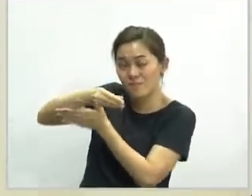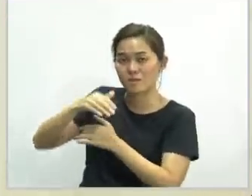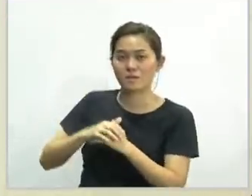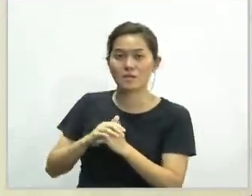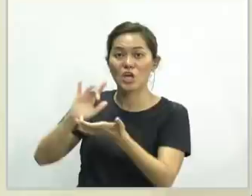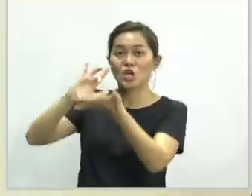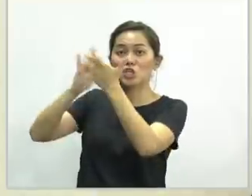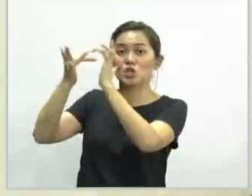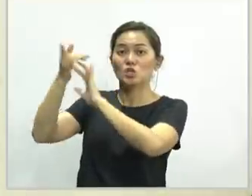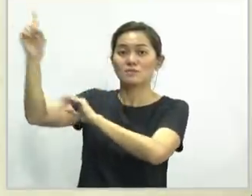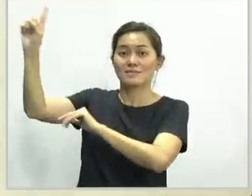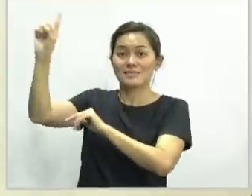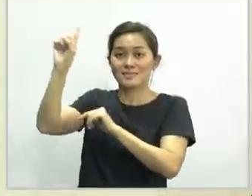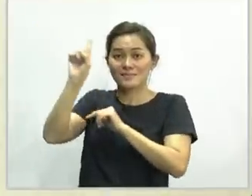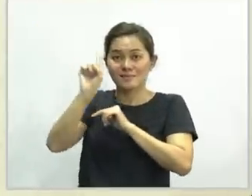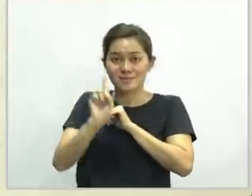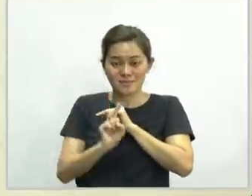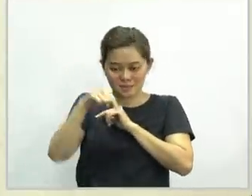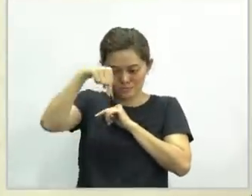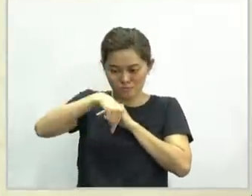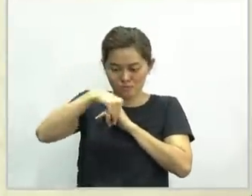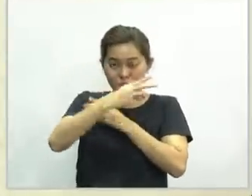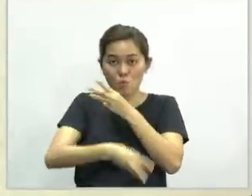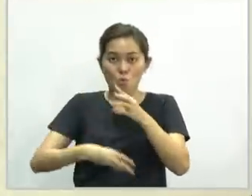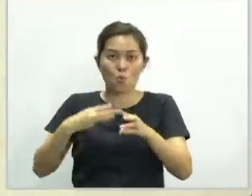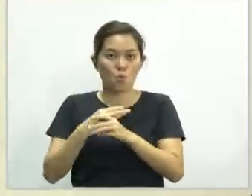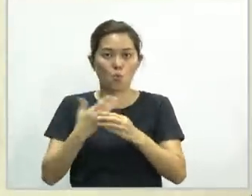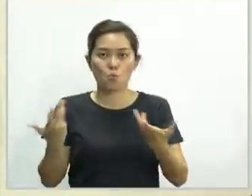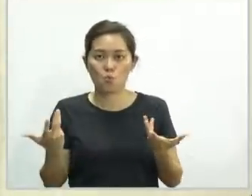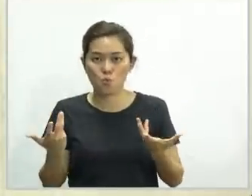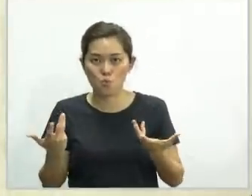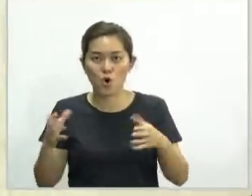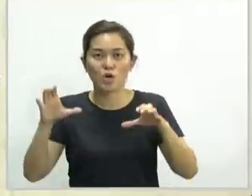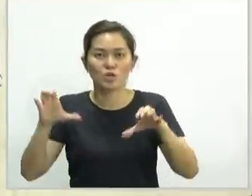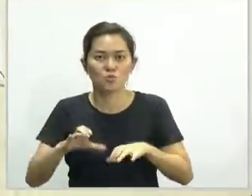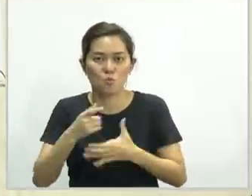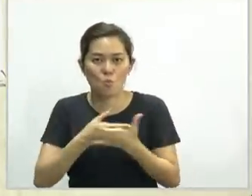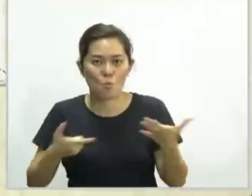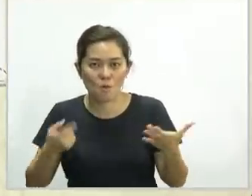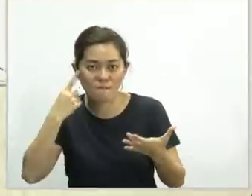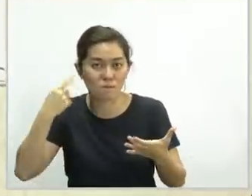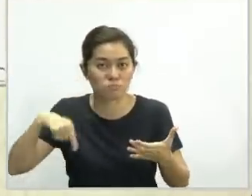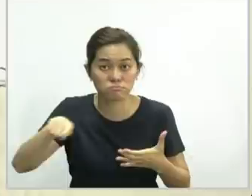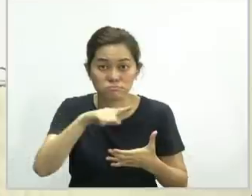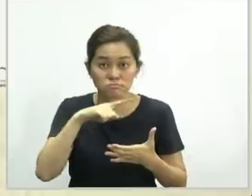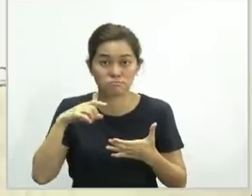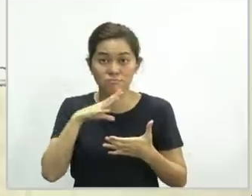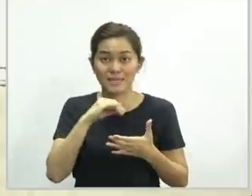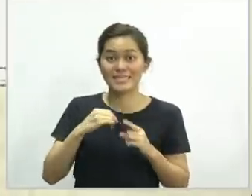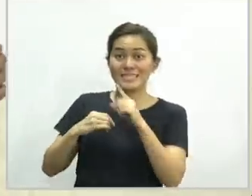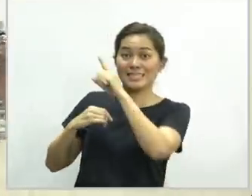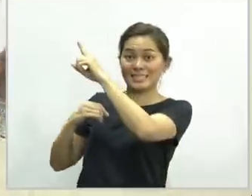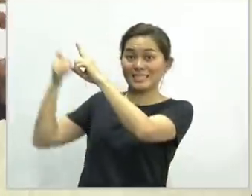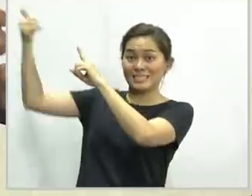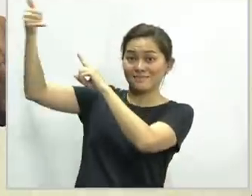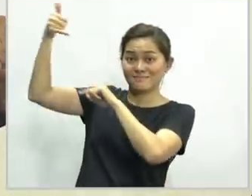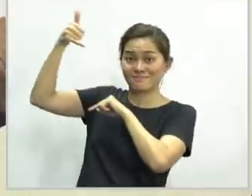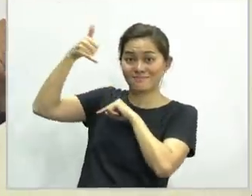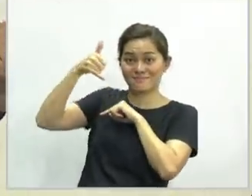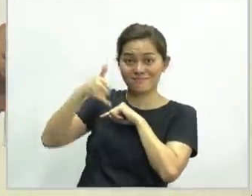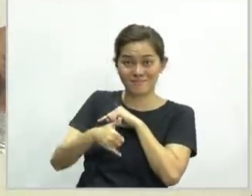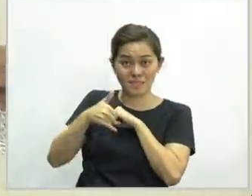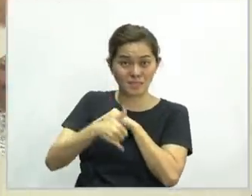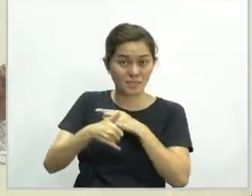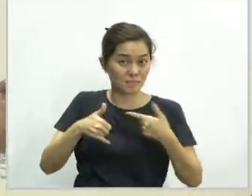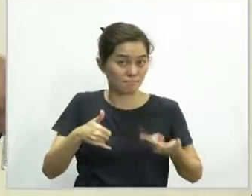Jesus came into this world to do something for us. And he came into this